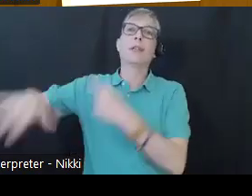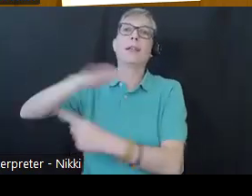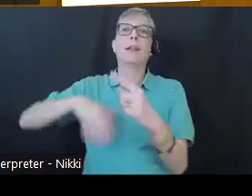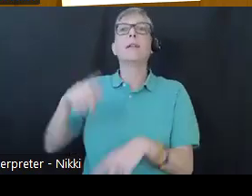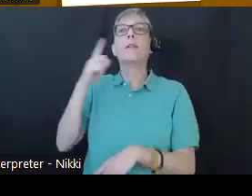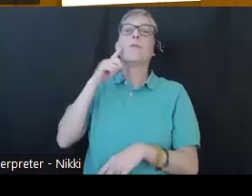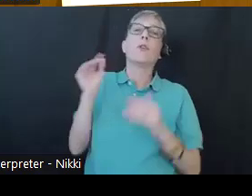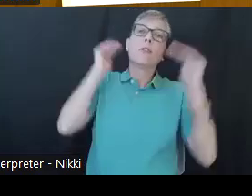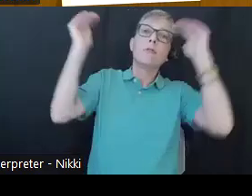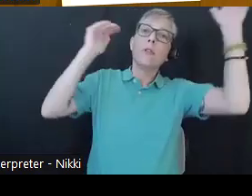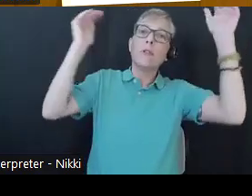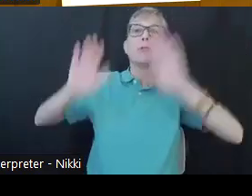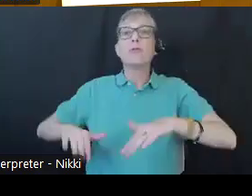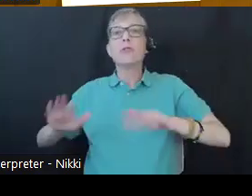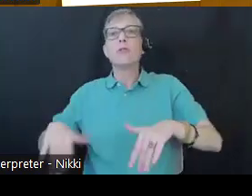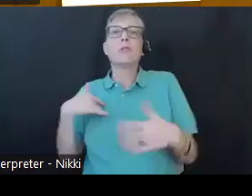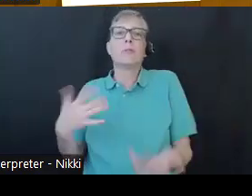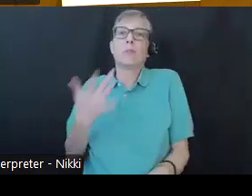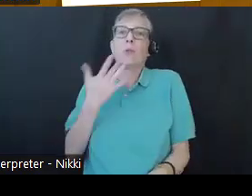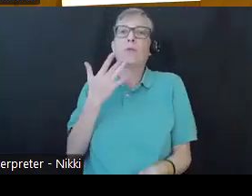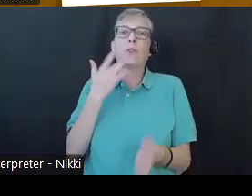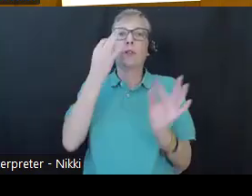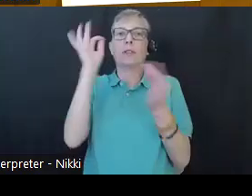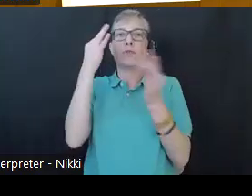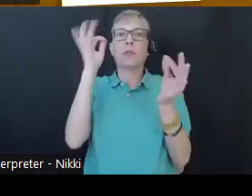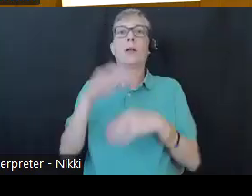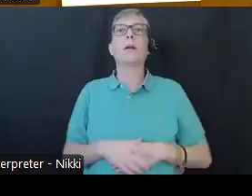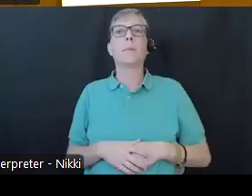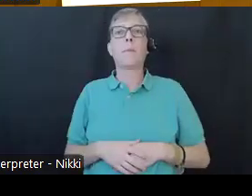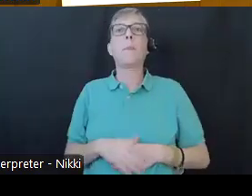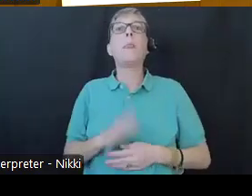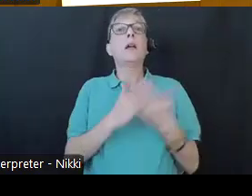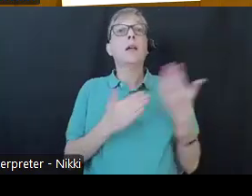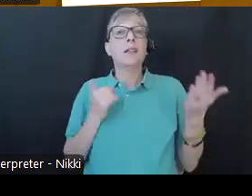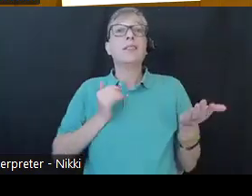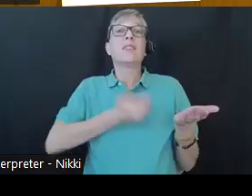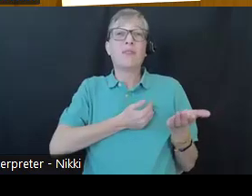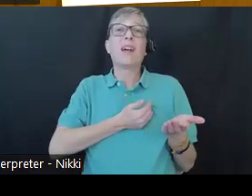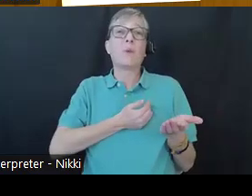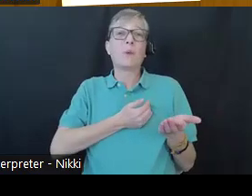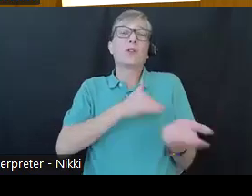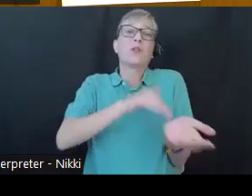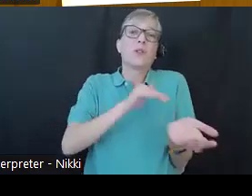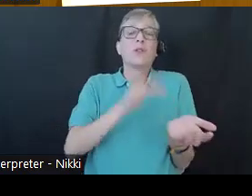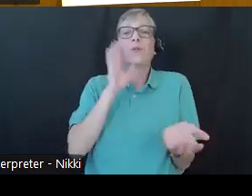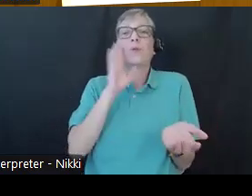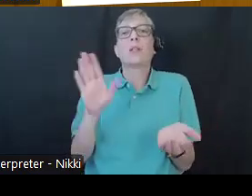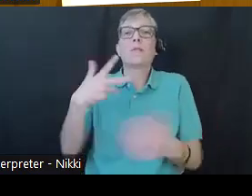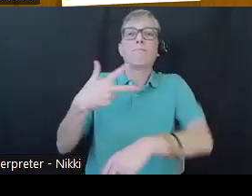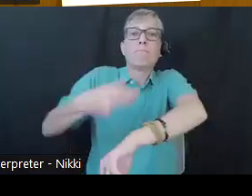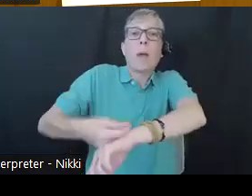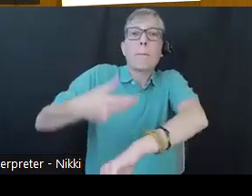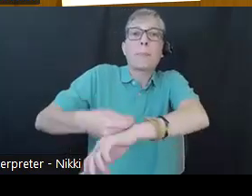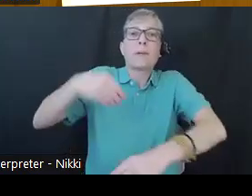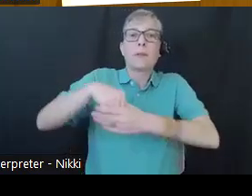a lot of our surgeons use Kenalog injections into scars. That can be pretty painful. We can stick a VR helmet on them